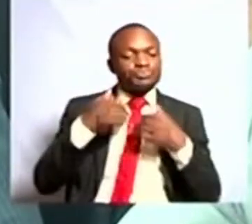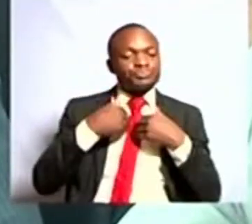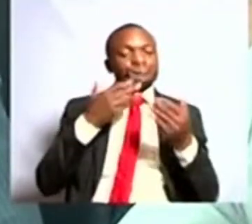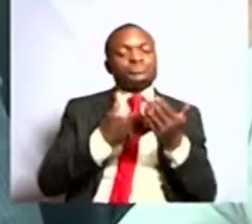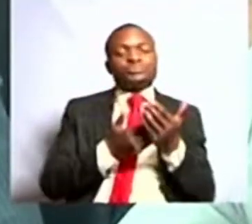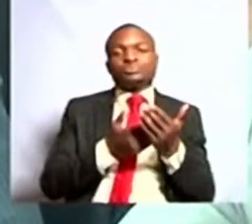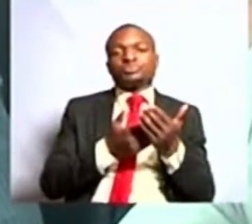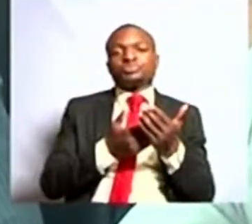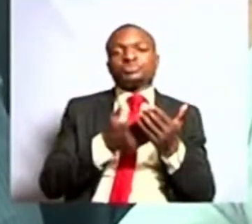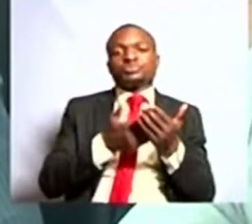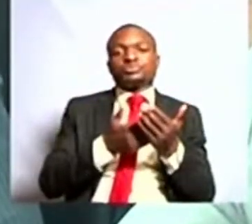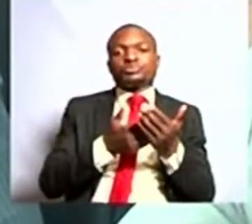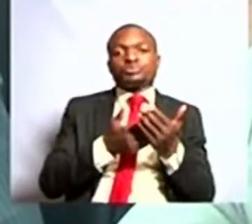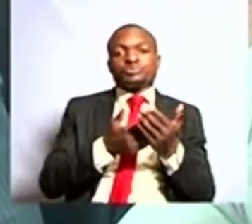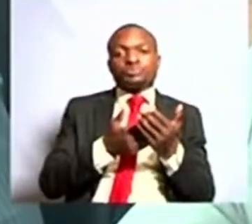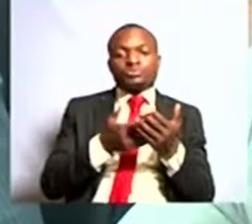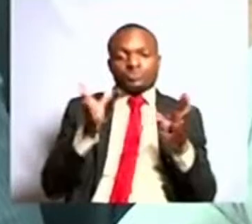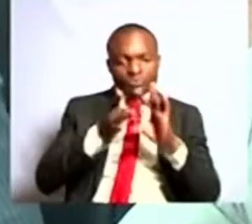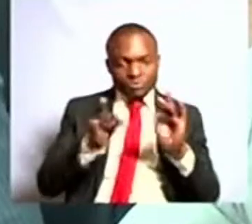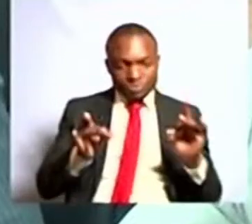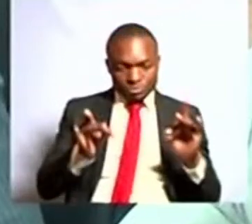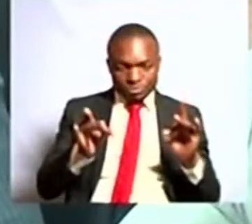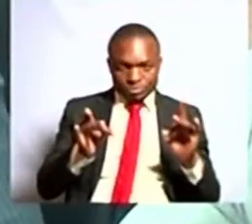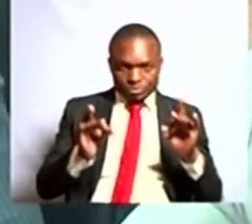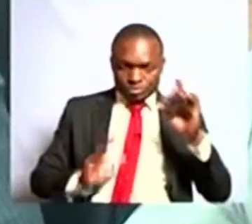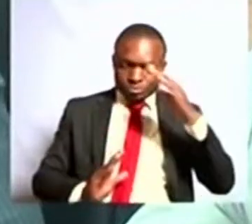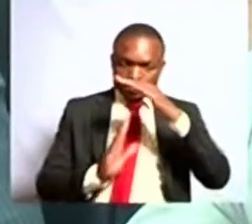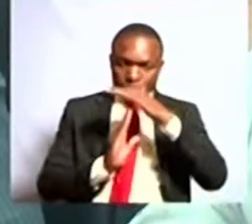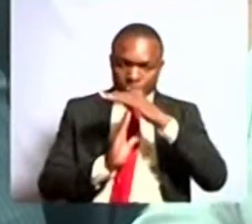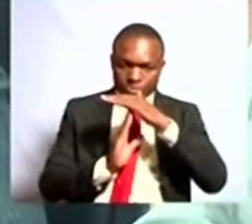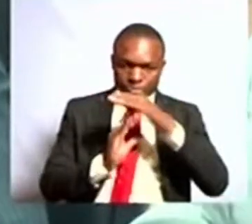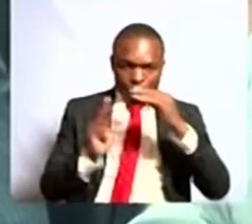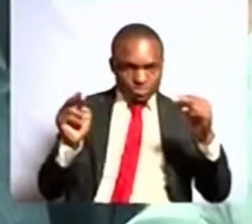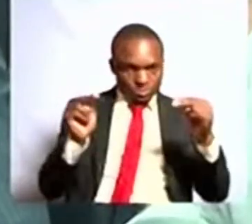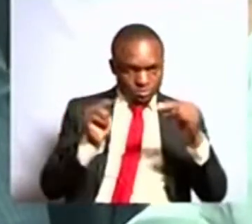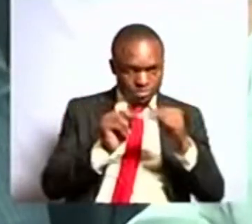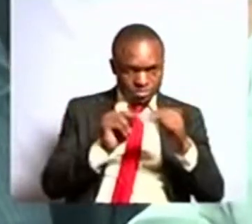this justification of limited bidding?